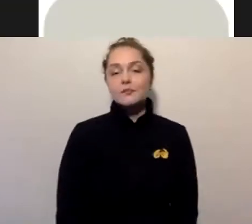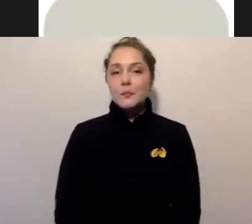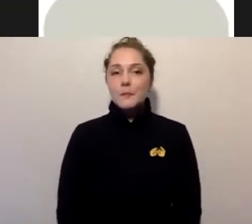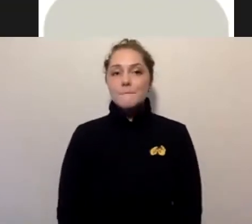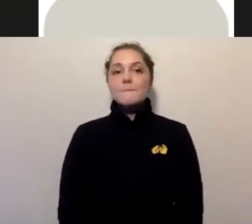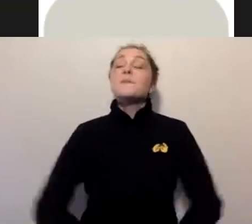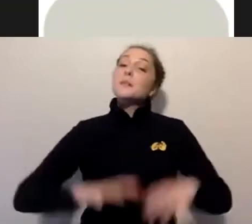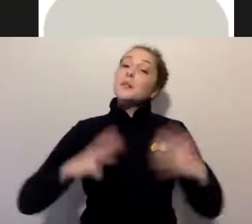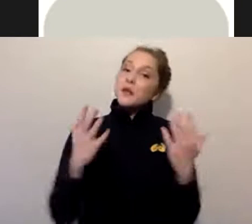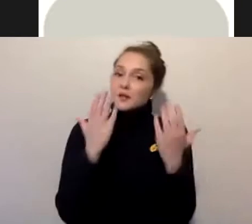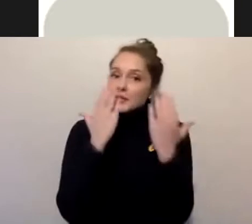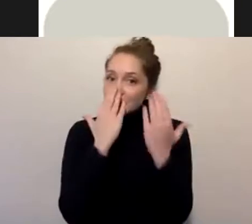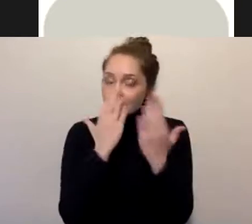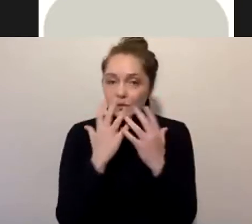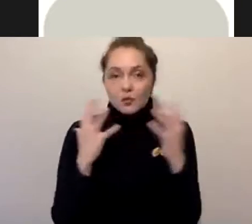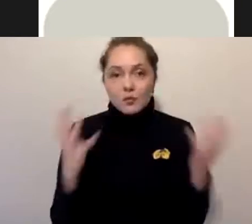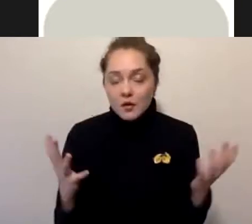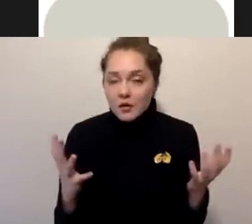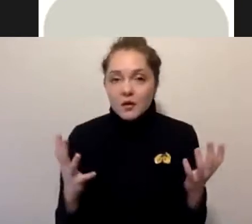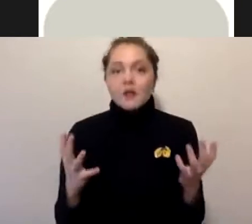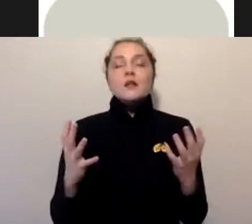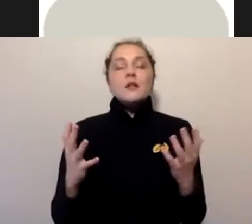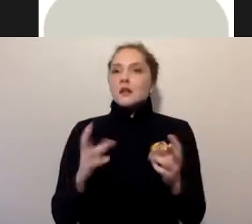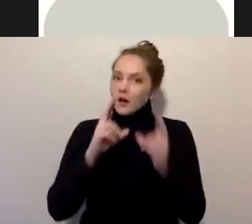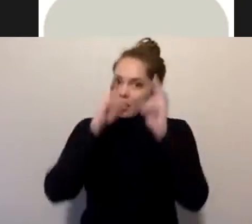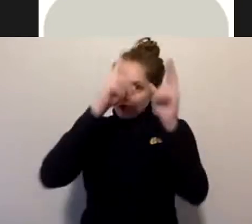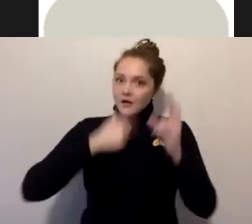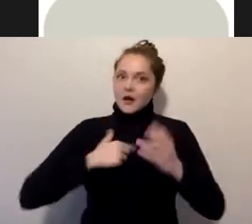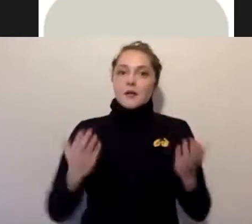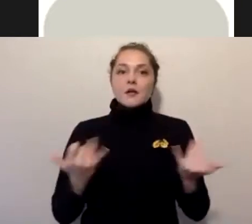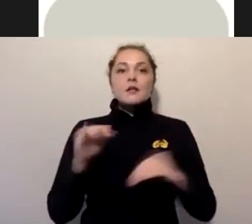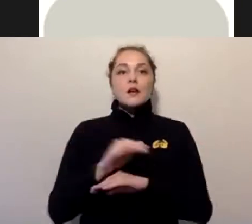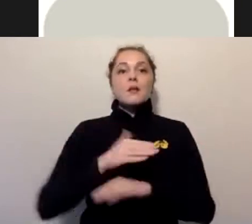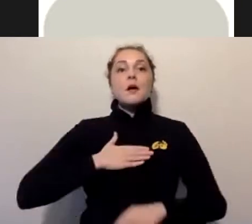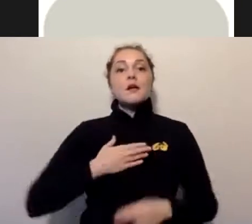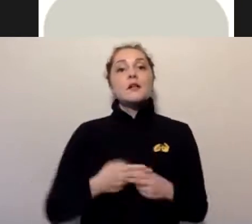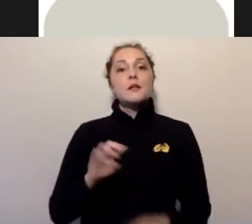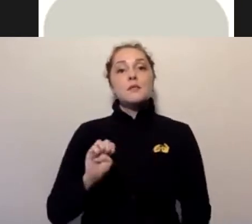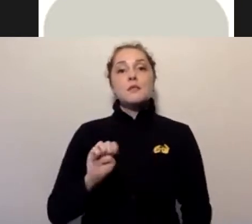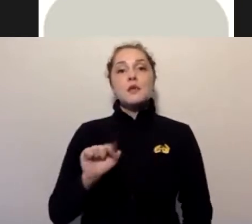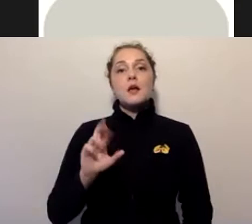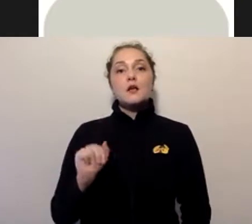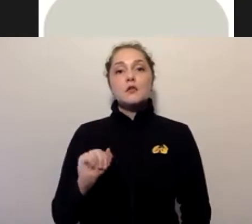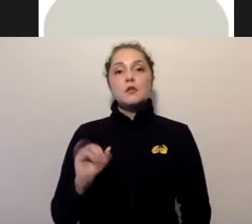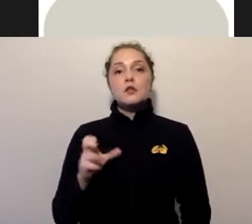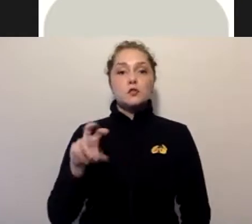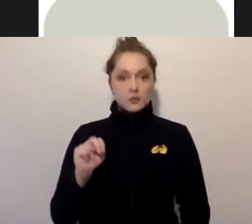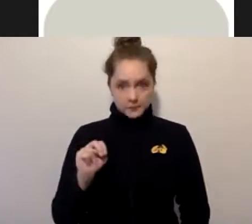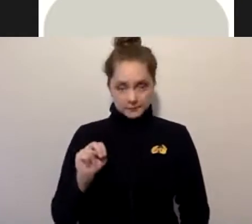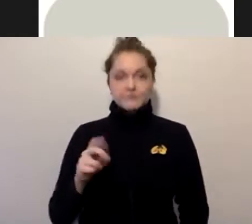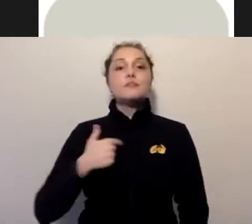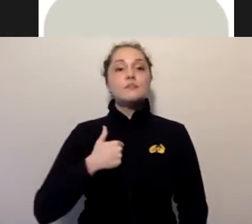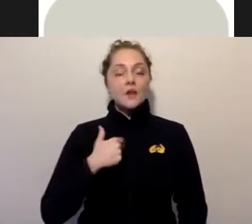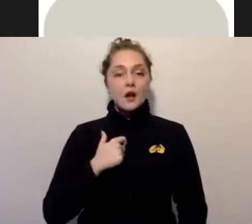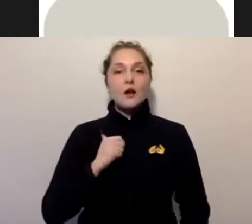Well, thank you very much. It is an honor to be here tonight. My name is Ezra Johnson, and as was mentioned, I am a candidate for